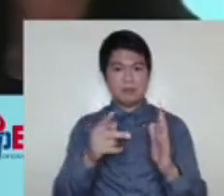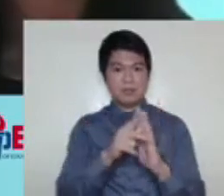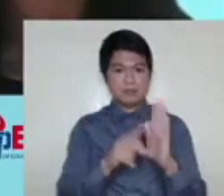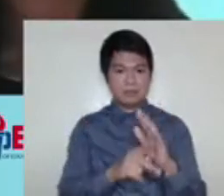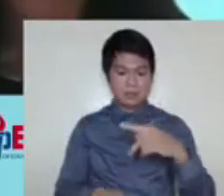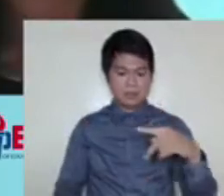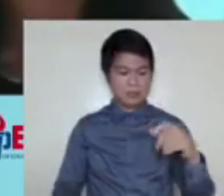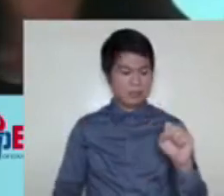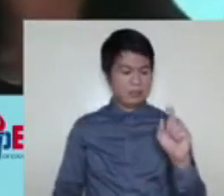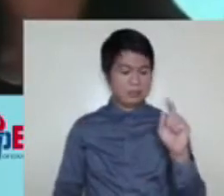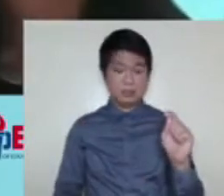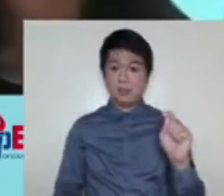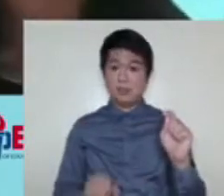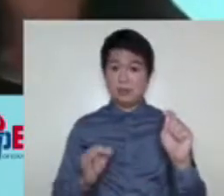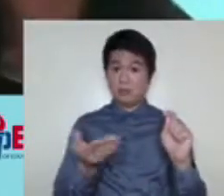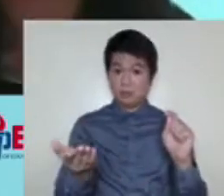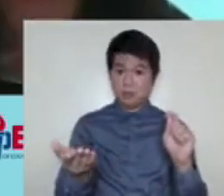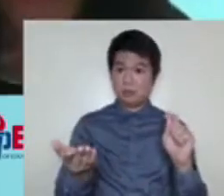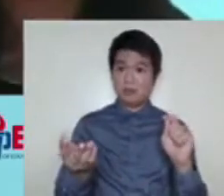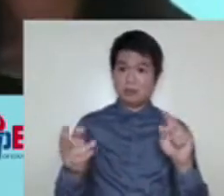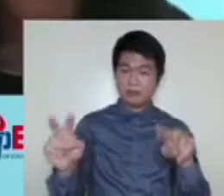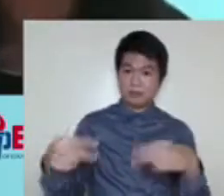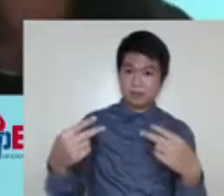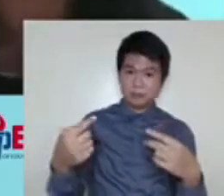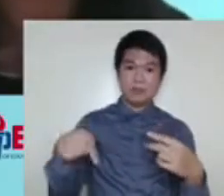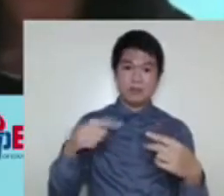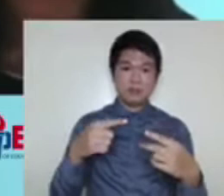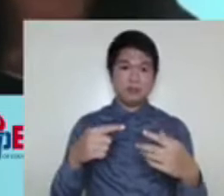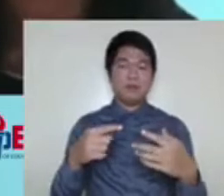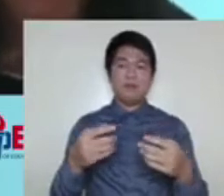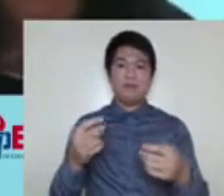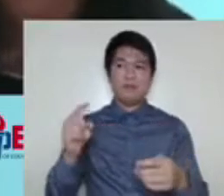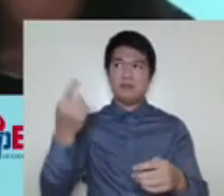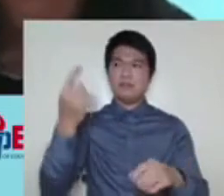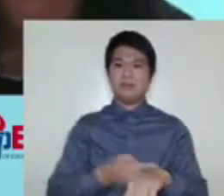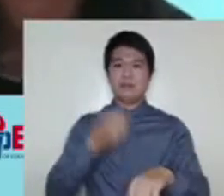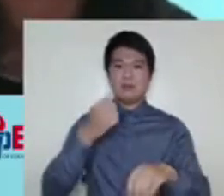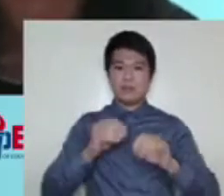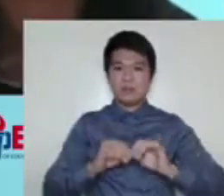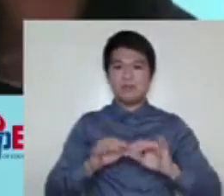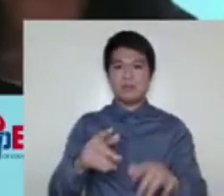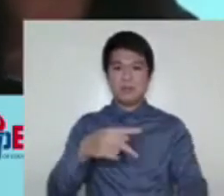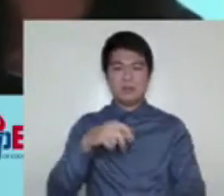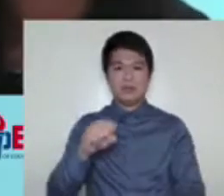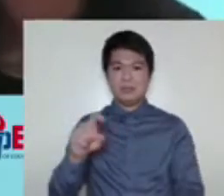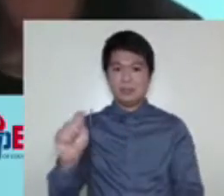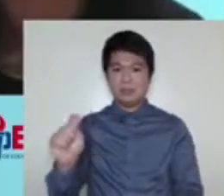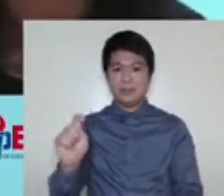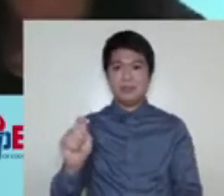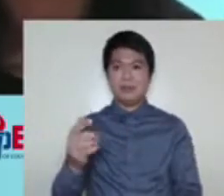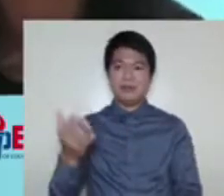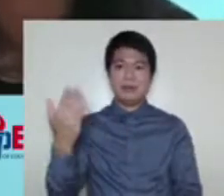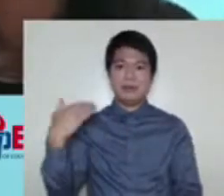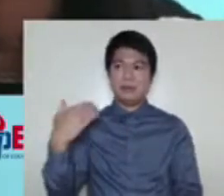with us when we first have our rollout on the PPST around school year 2018, then you